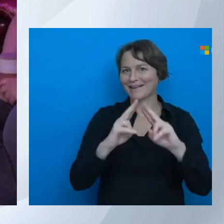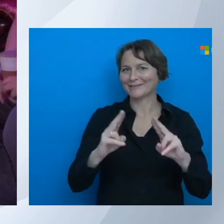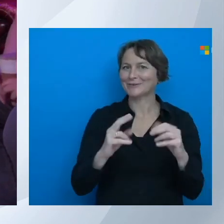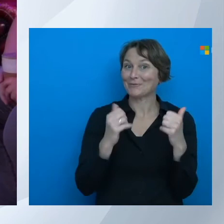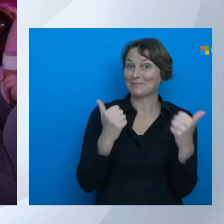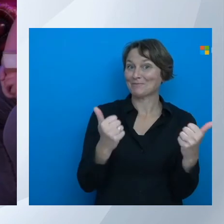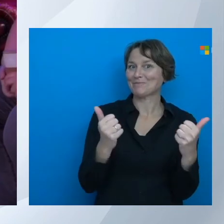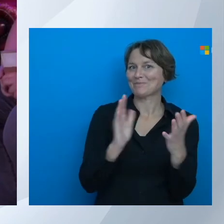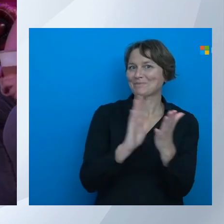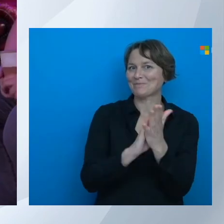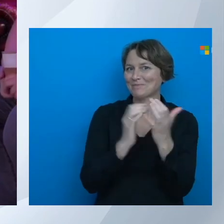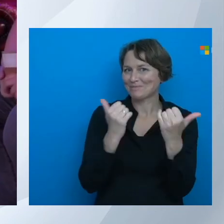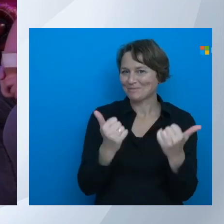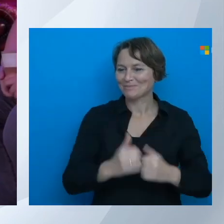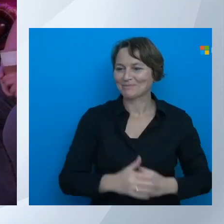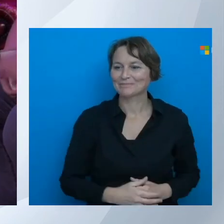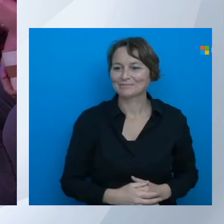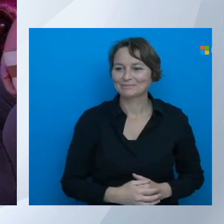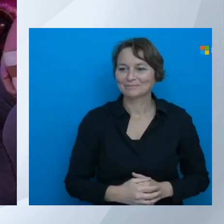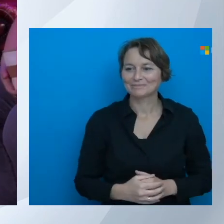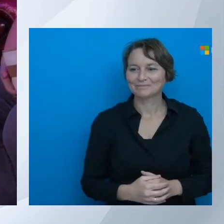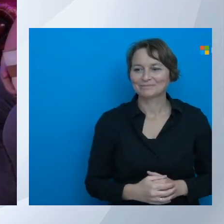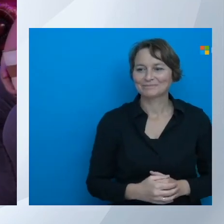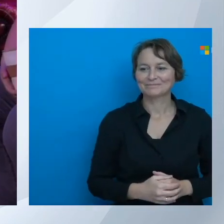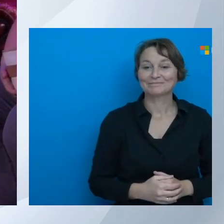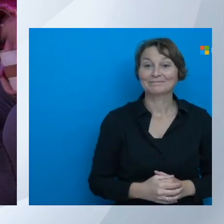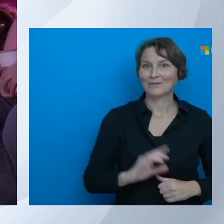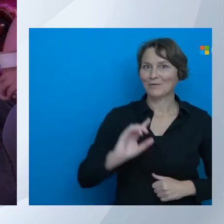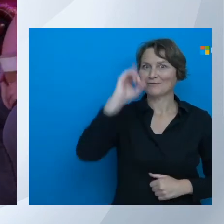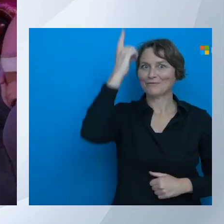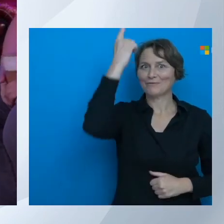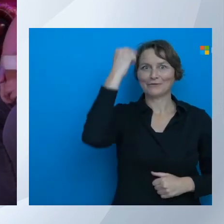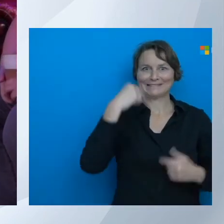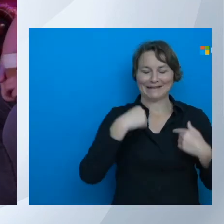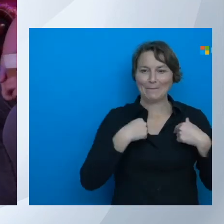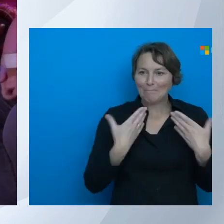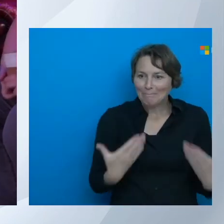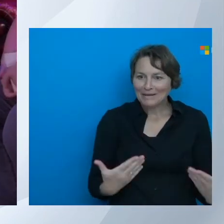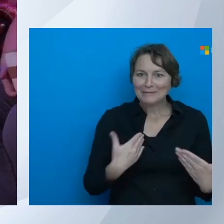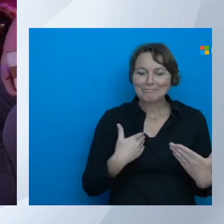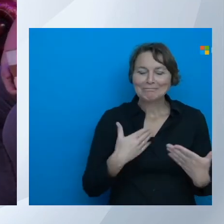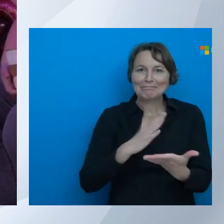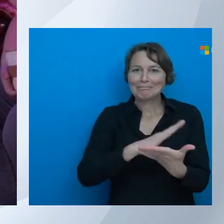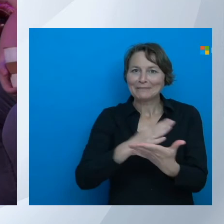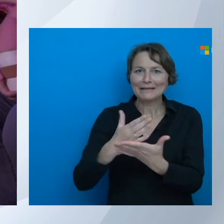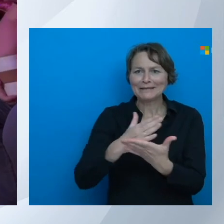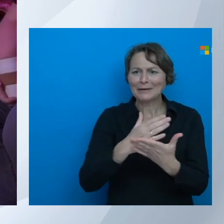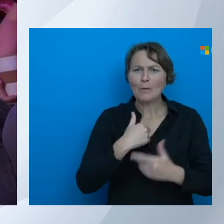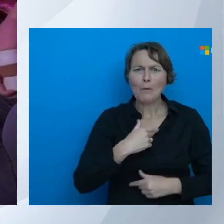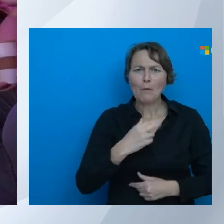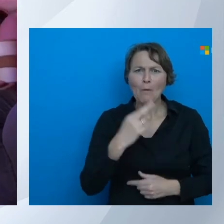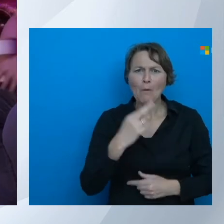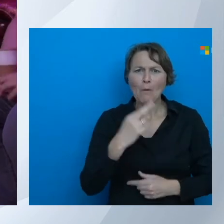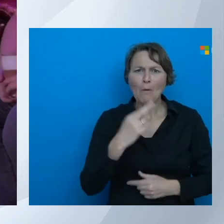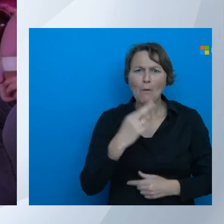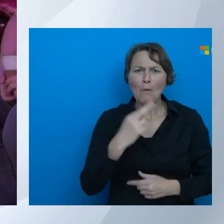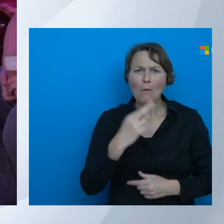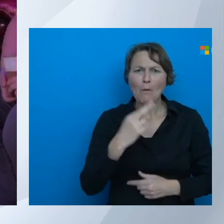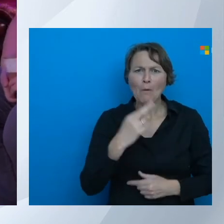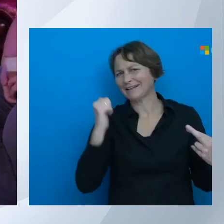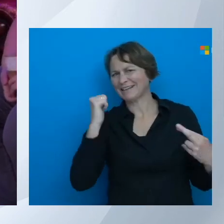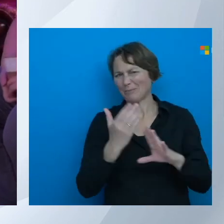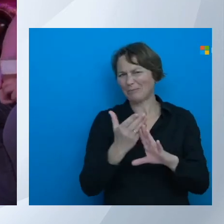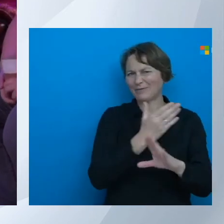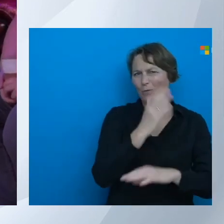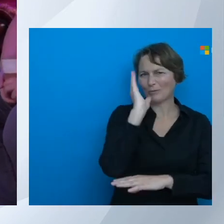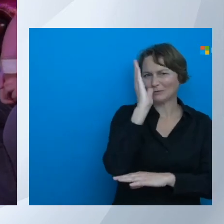that was my first experience too, having an interpreter. So I hope I wasn't speeding through the presentation and they could keep up with